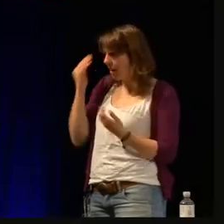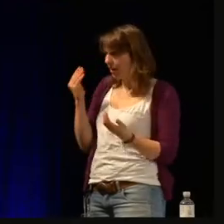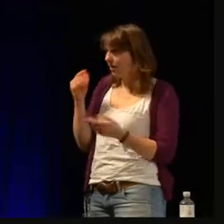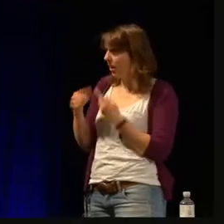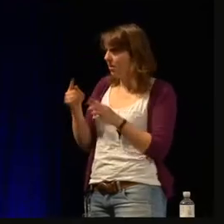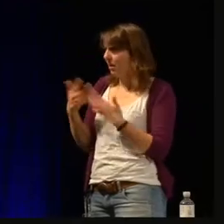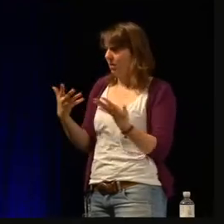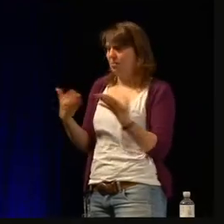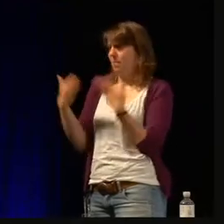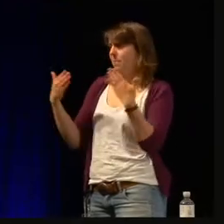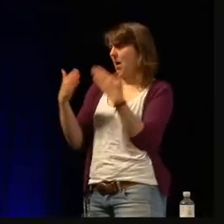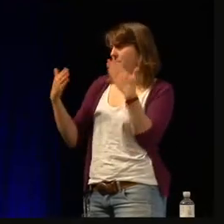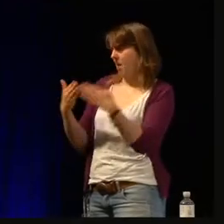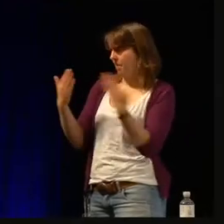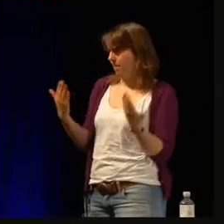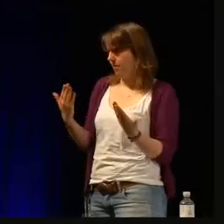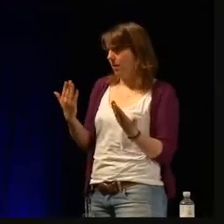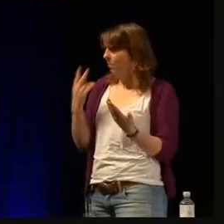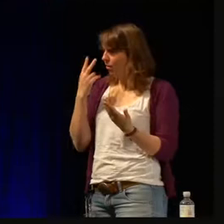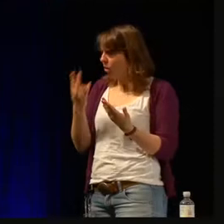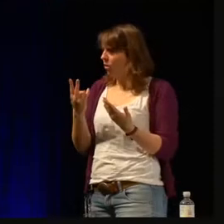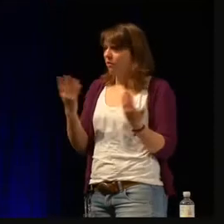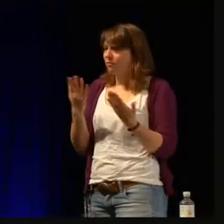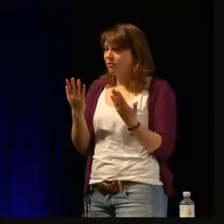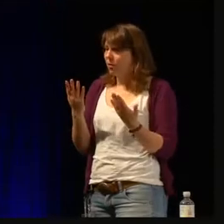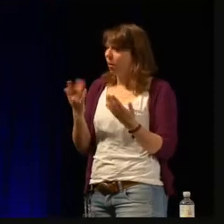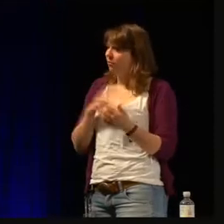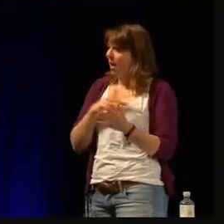learning, there's an evaluation